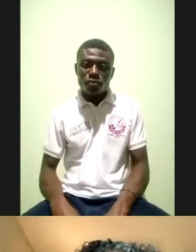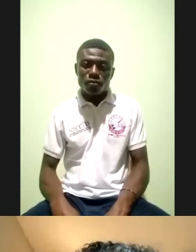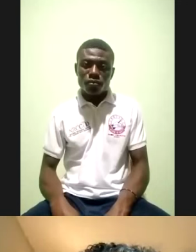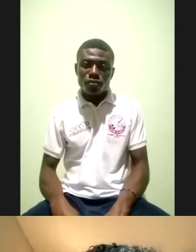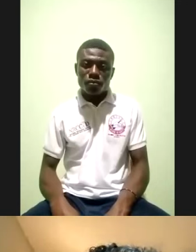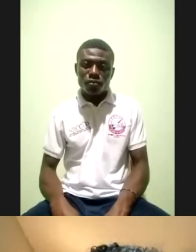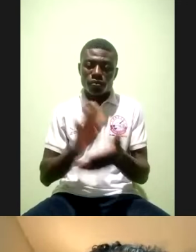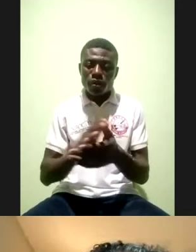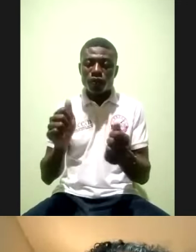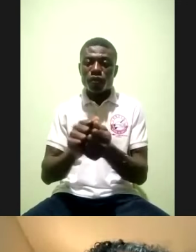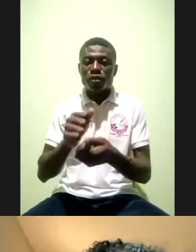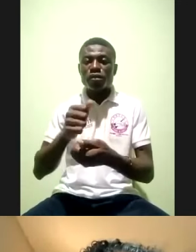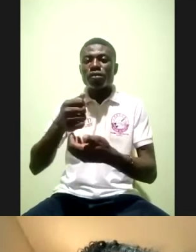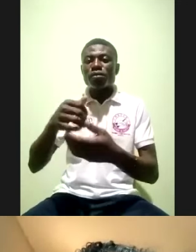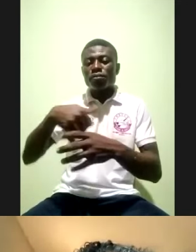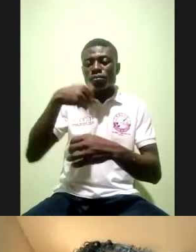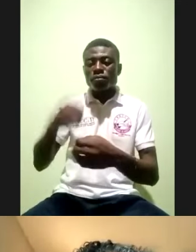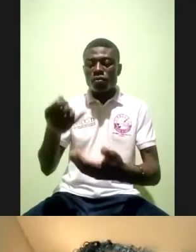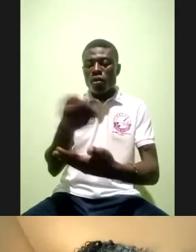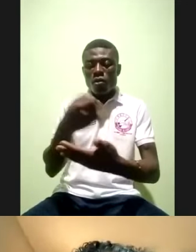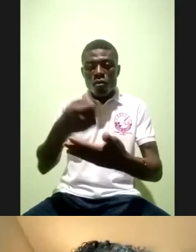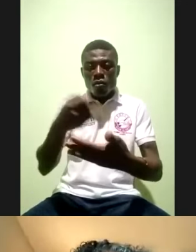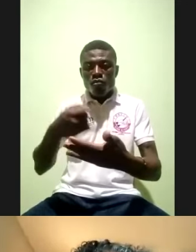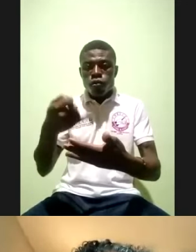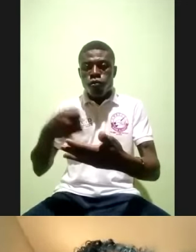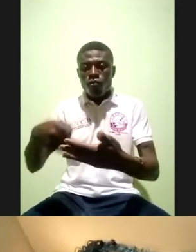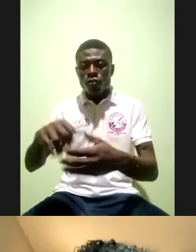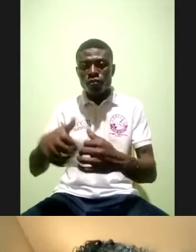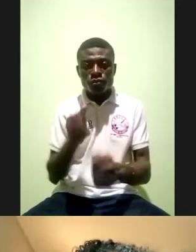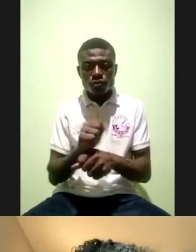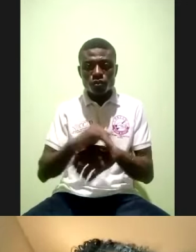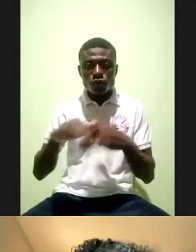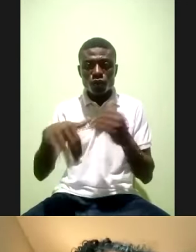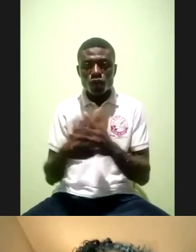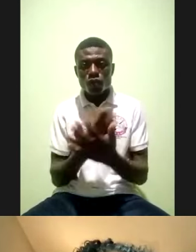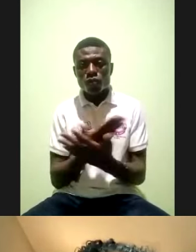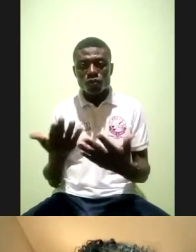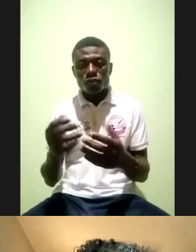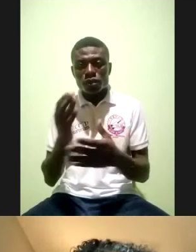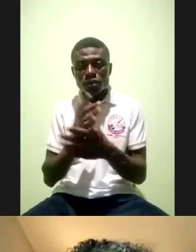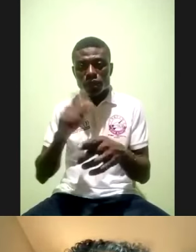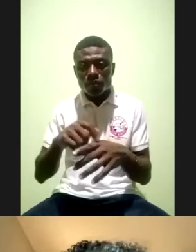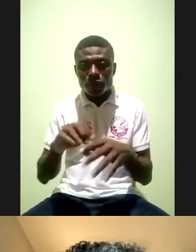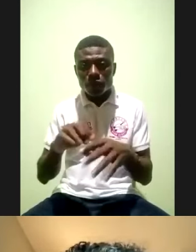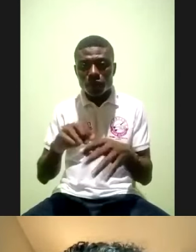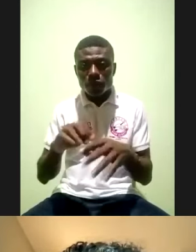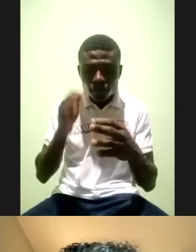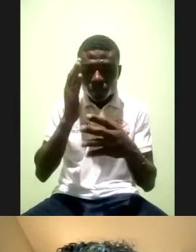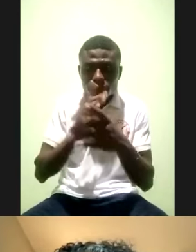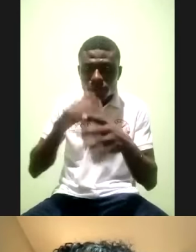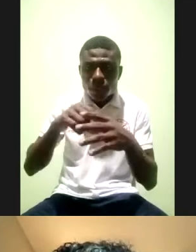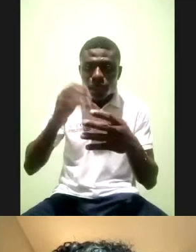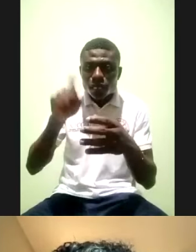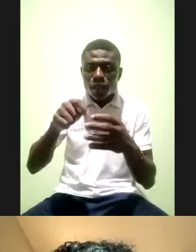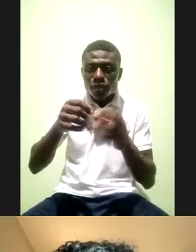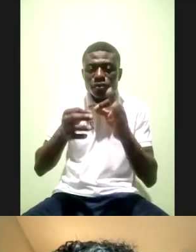the boundaries, drawing, playing with the jigsaw games, because jigsaw puzzle games are at times very intricate. They have to fit into